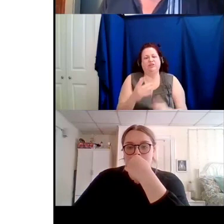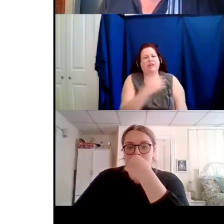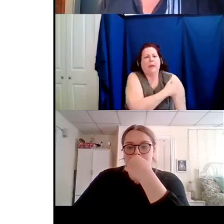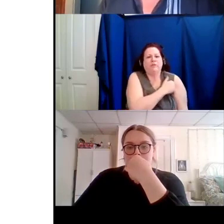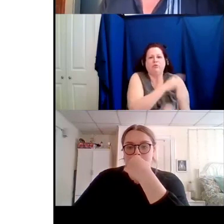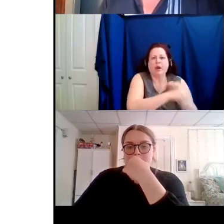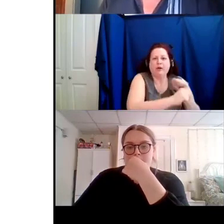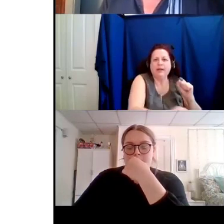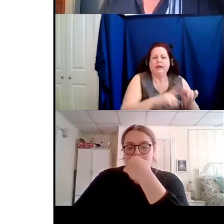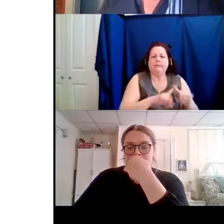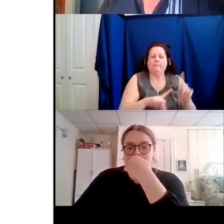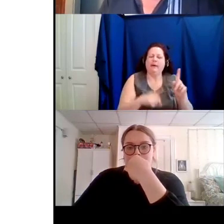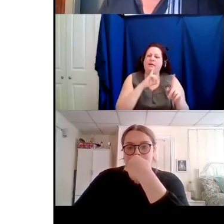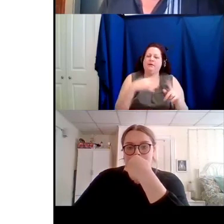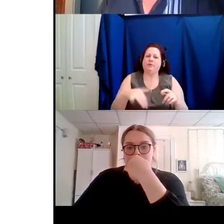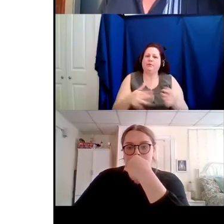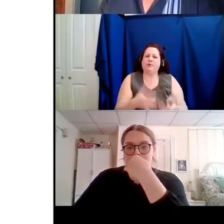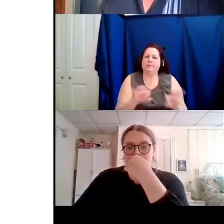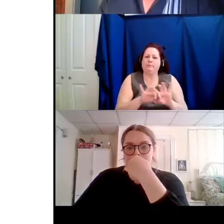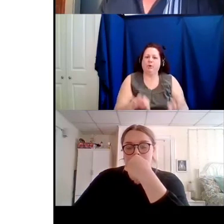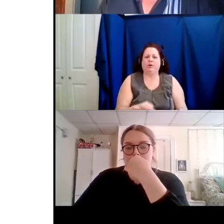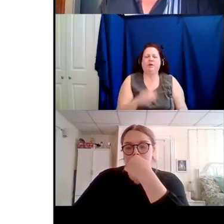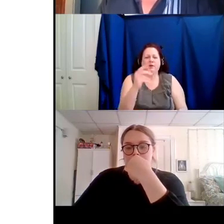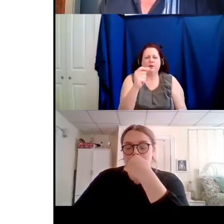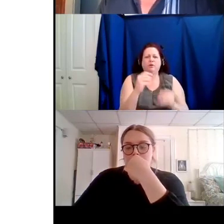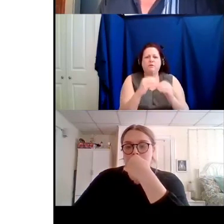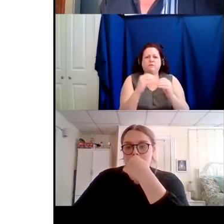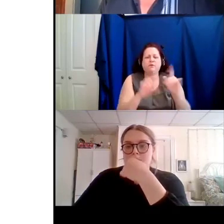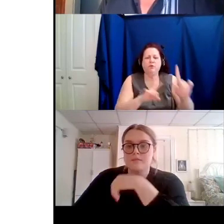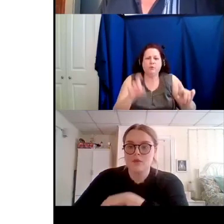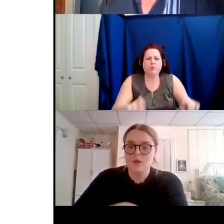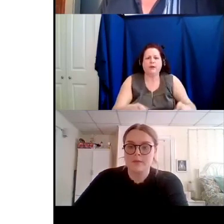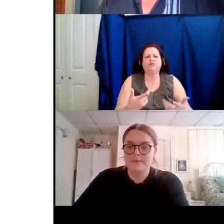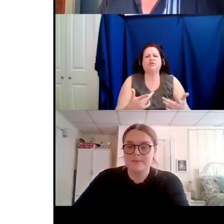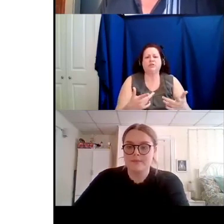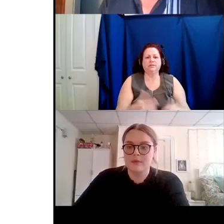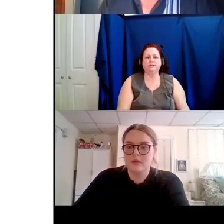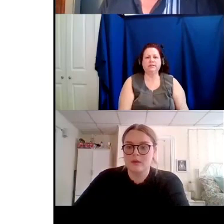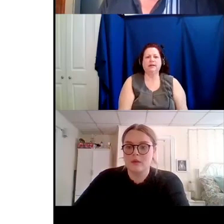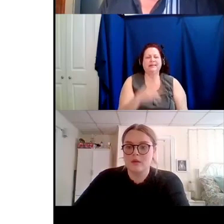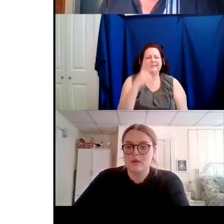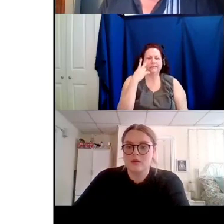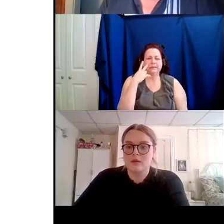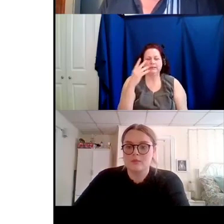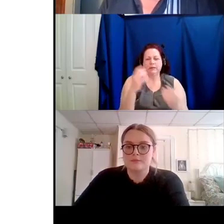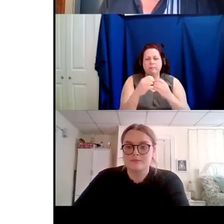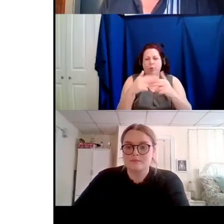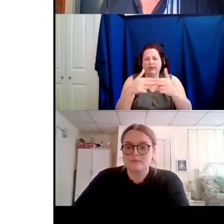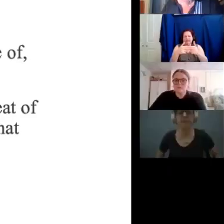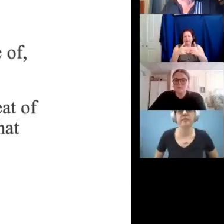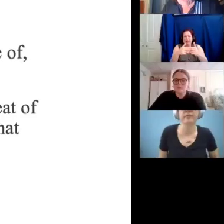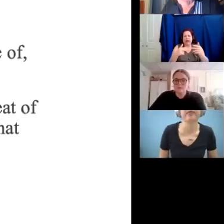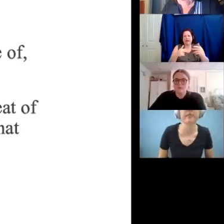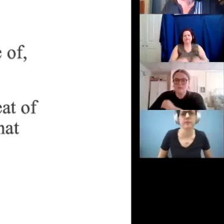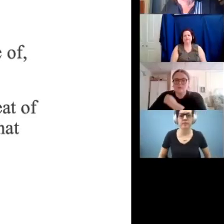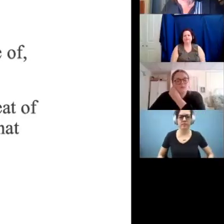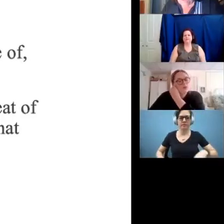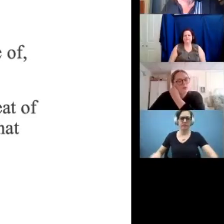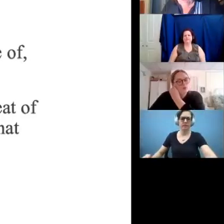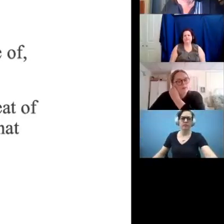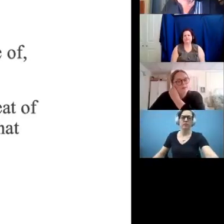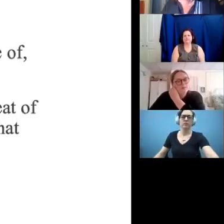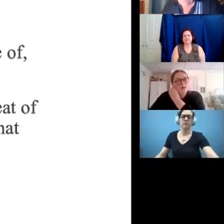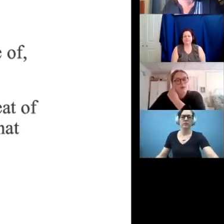time on this, but this is so important. We'll take a few more questions, then we'll clip through some of the slides and then move on to mitigation of restraint and